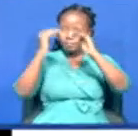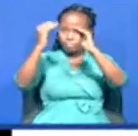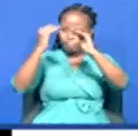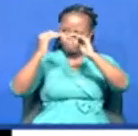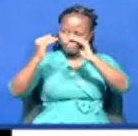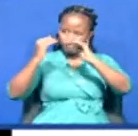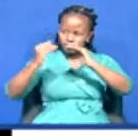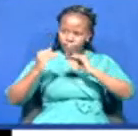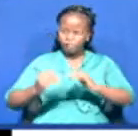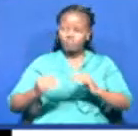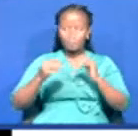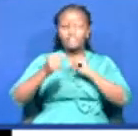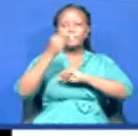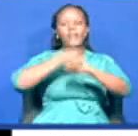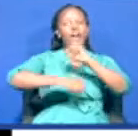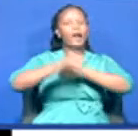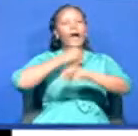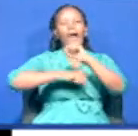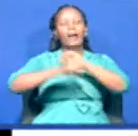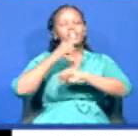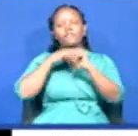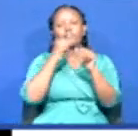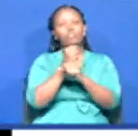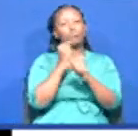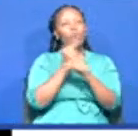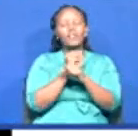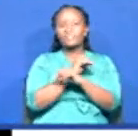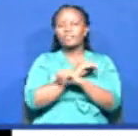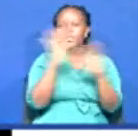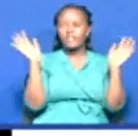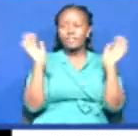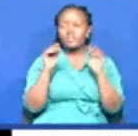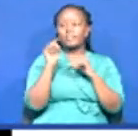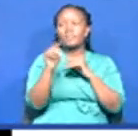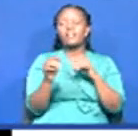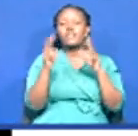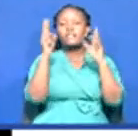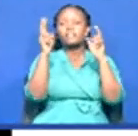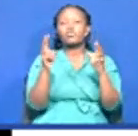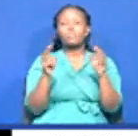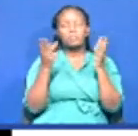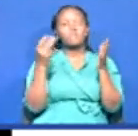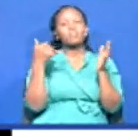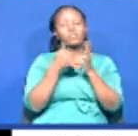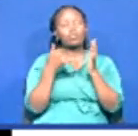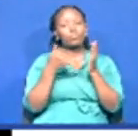alive and active. And therefore, this issue is just a part of the security